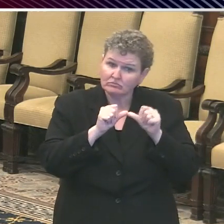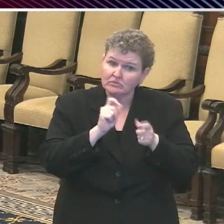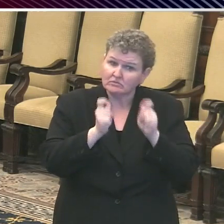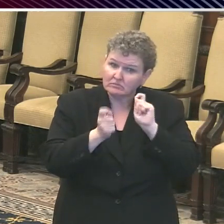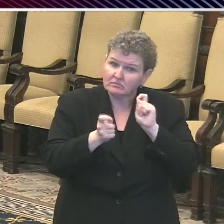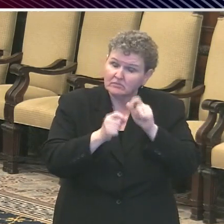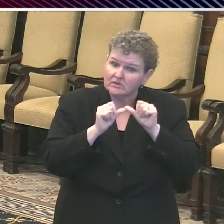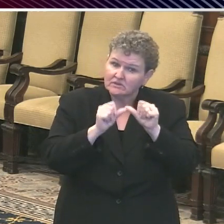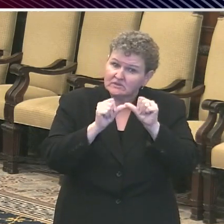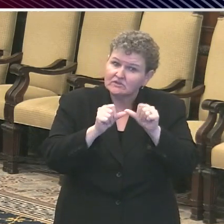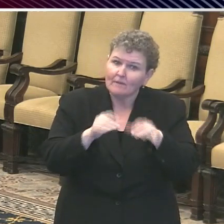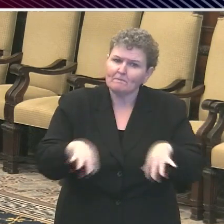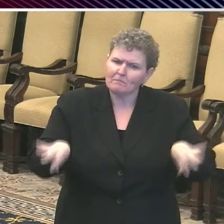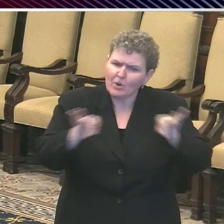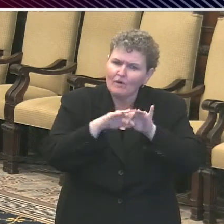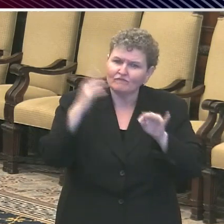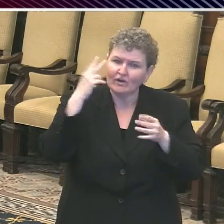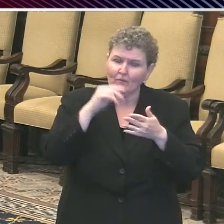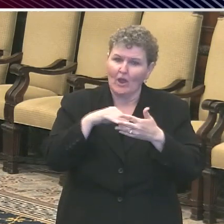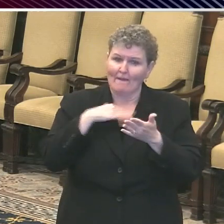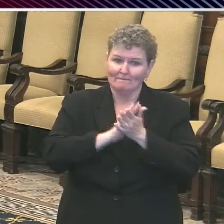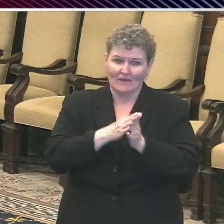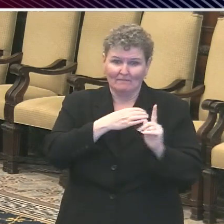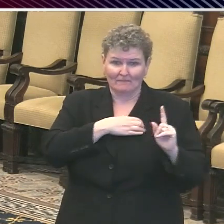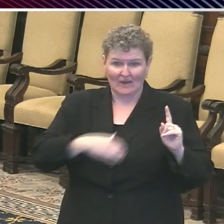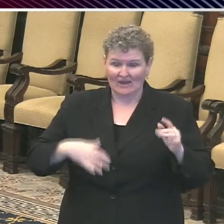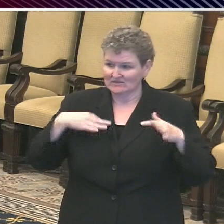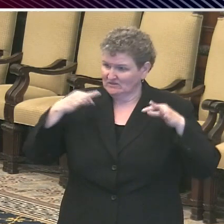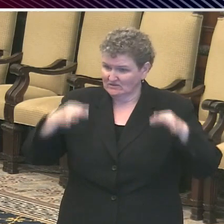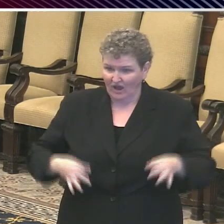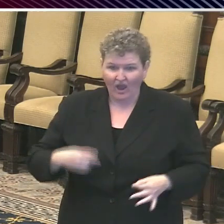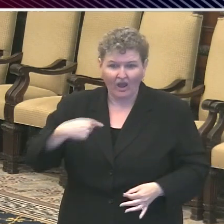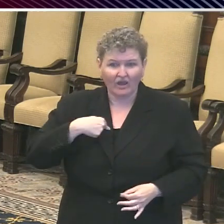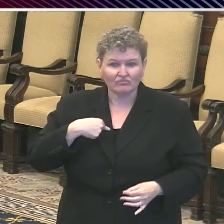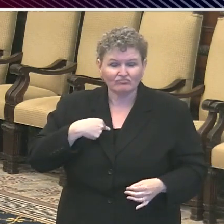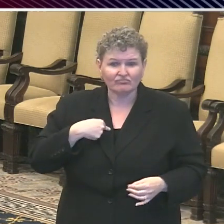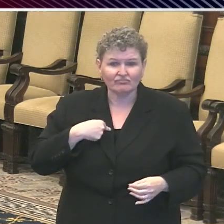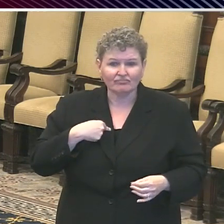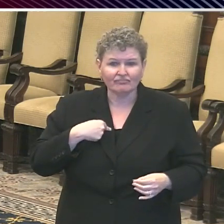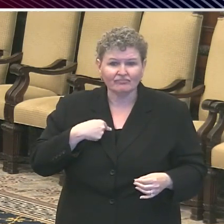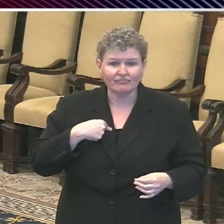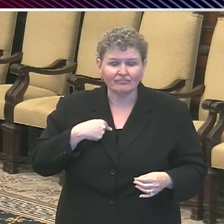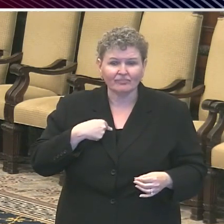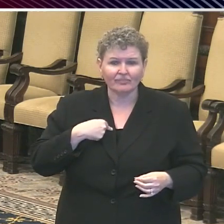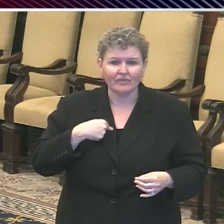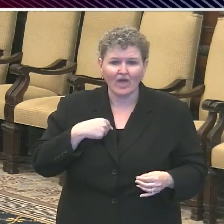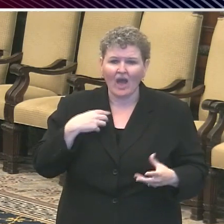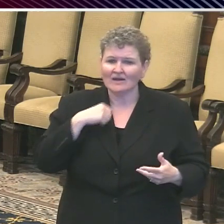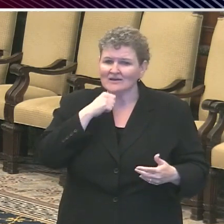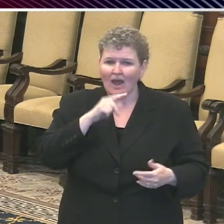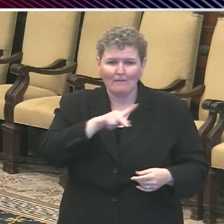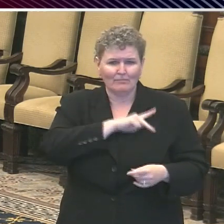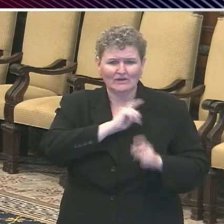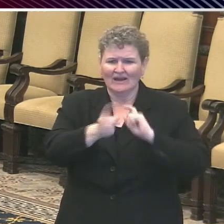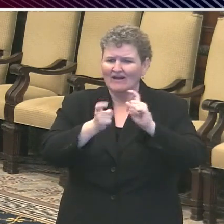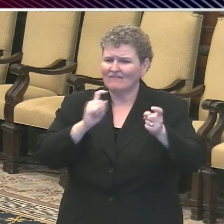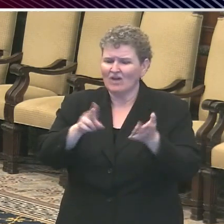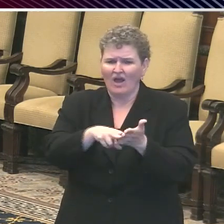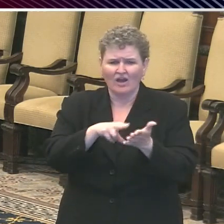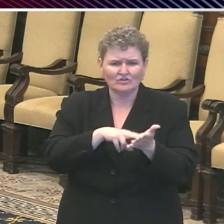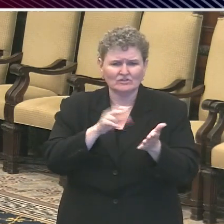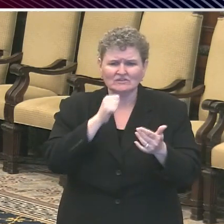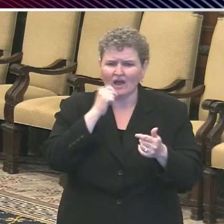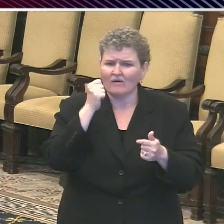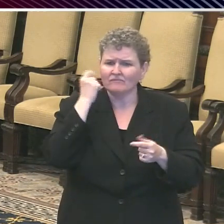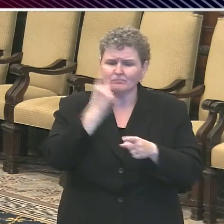to understand that when I first came into office, I made a decision I was not going to get personally involved in the awarding of any contracts. I think that's inappropriate for me to